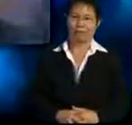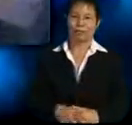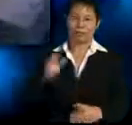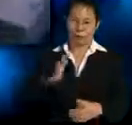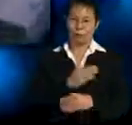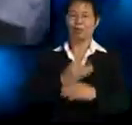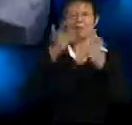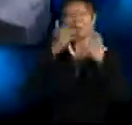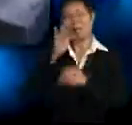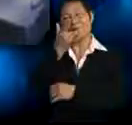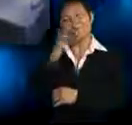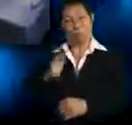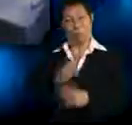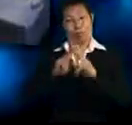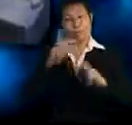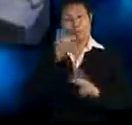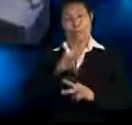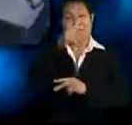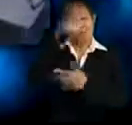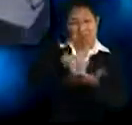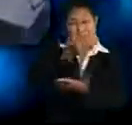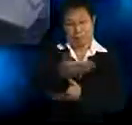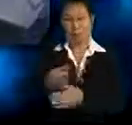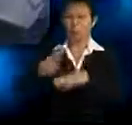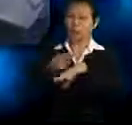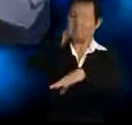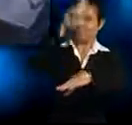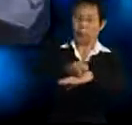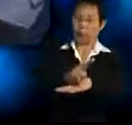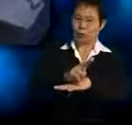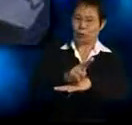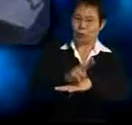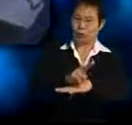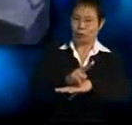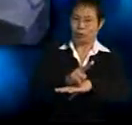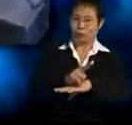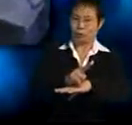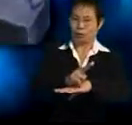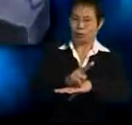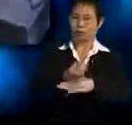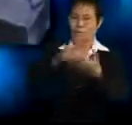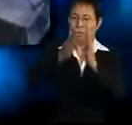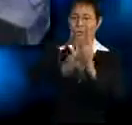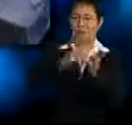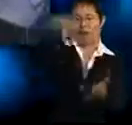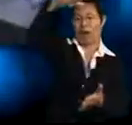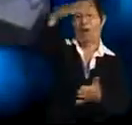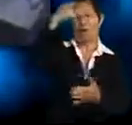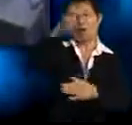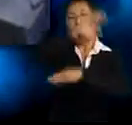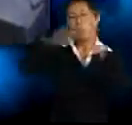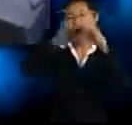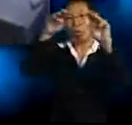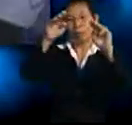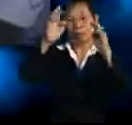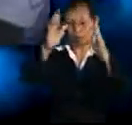We are indeed fortunate that these resources have been utilized to generate employment, wealth and prosperity for all